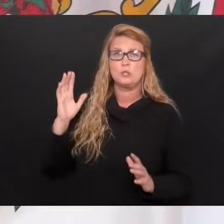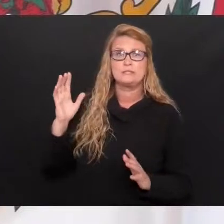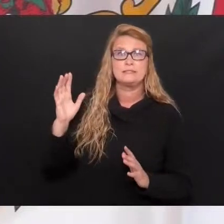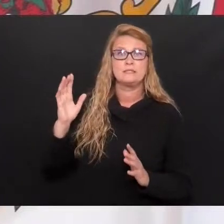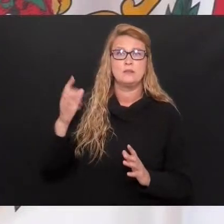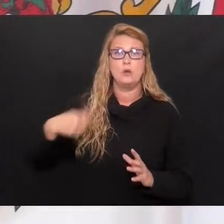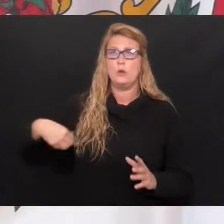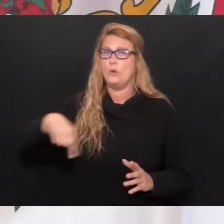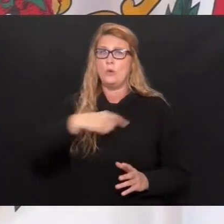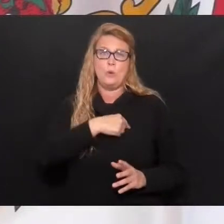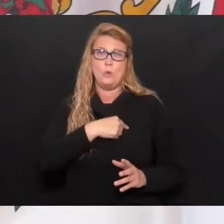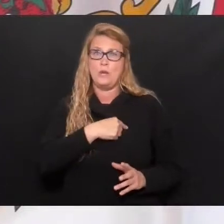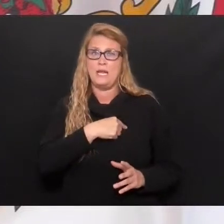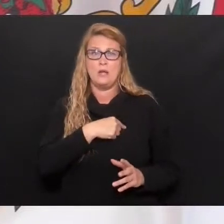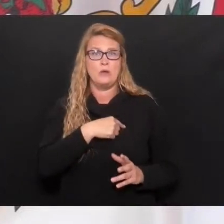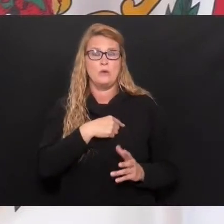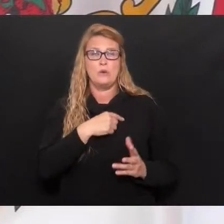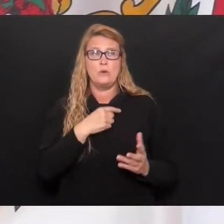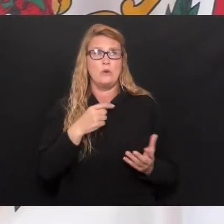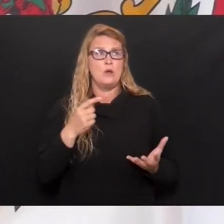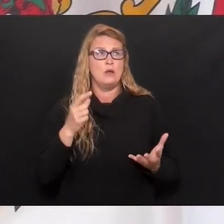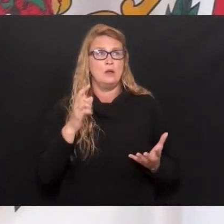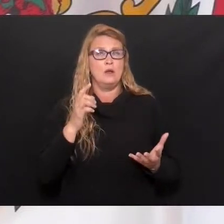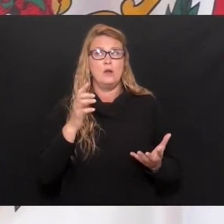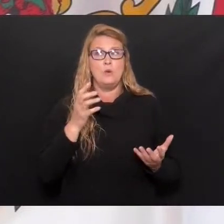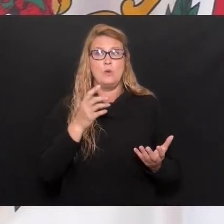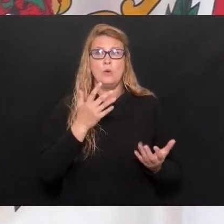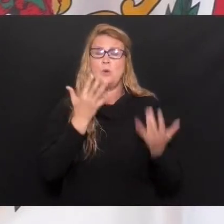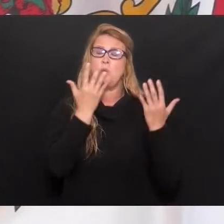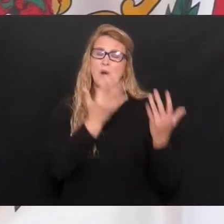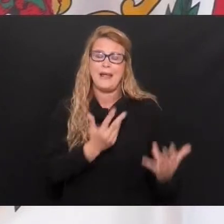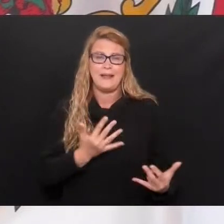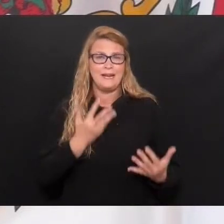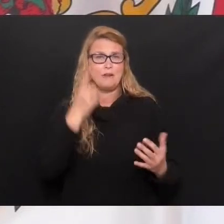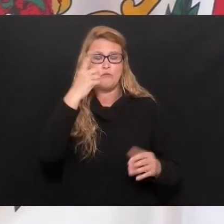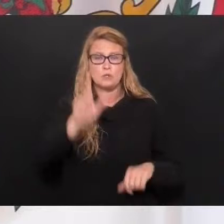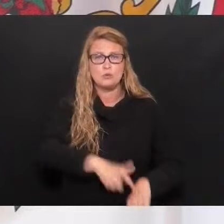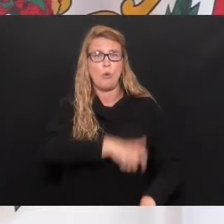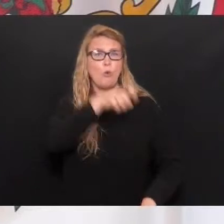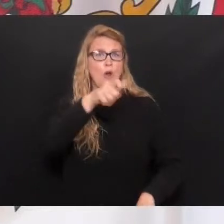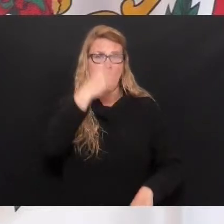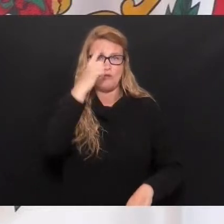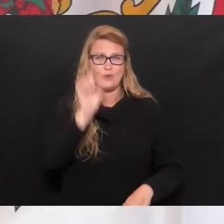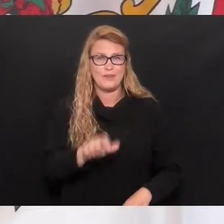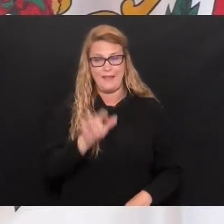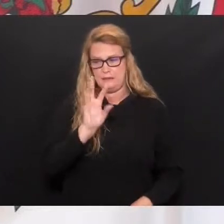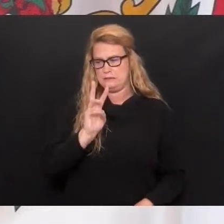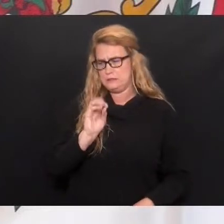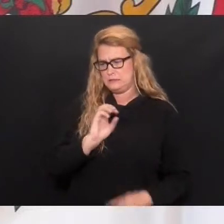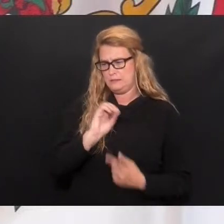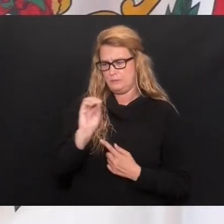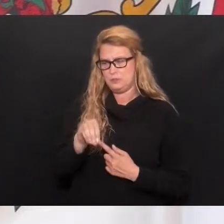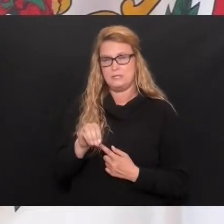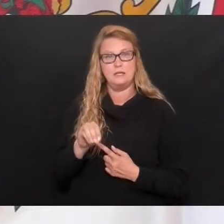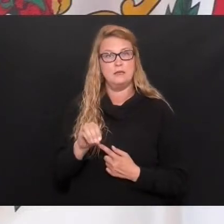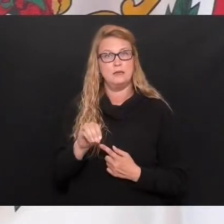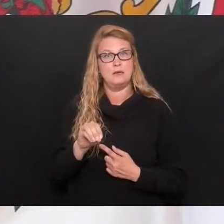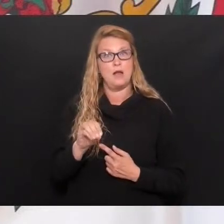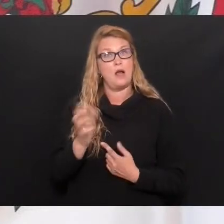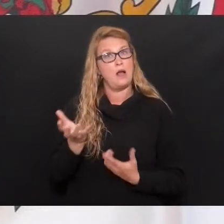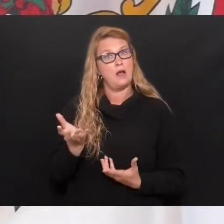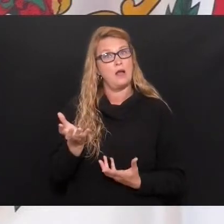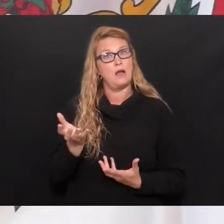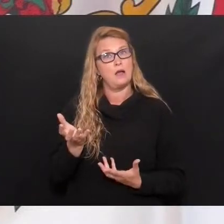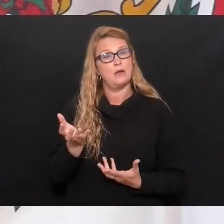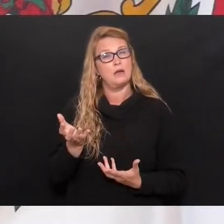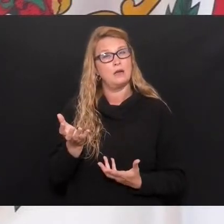would have, what we would have given for a 60% vaccine. What would we